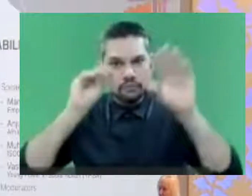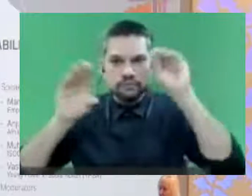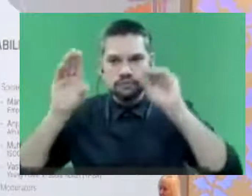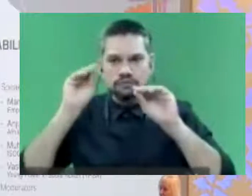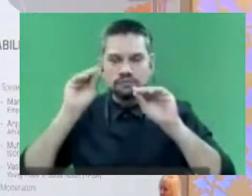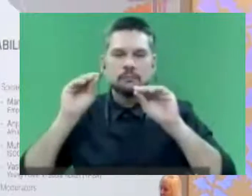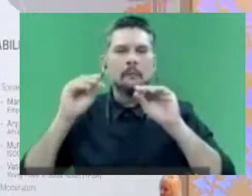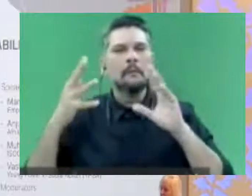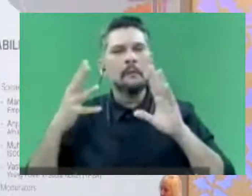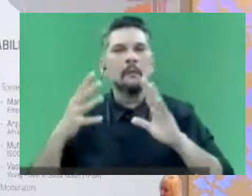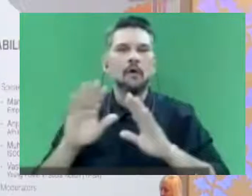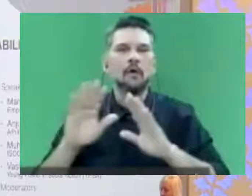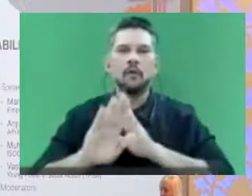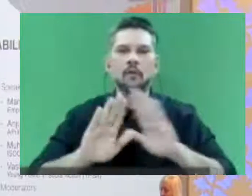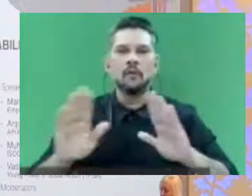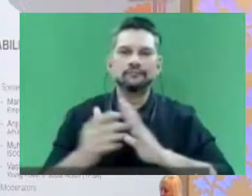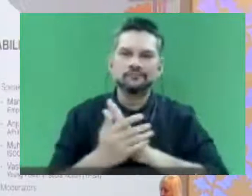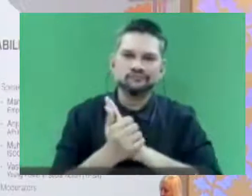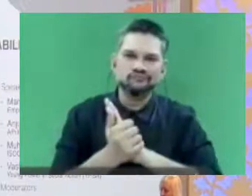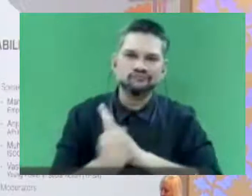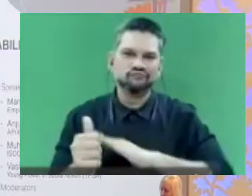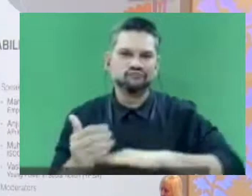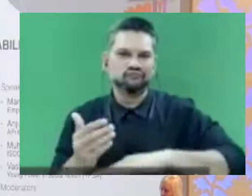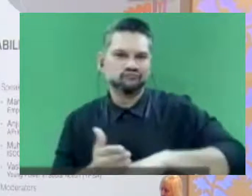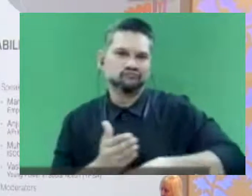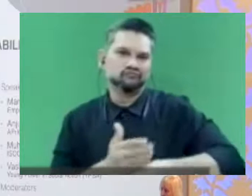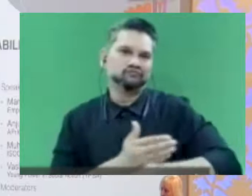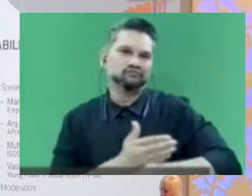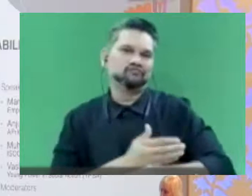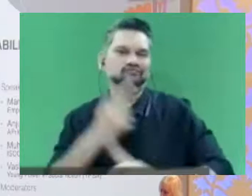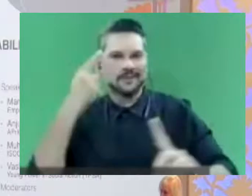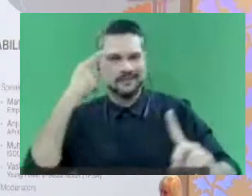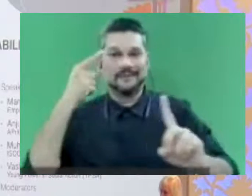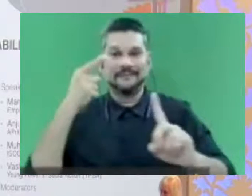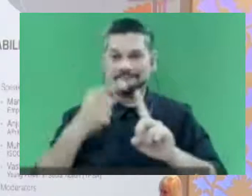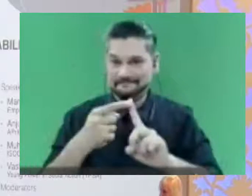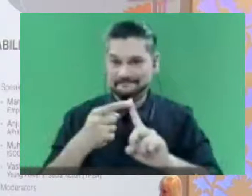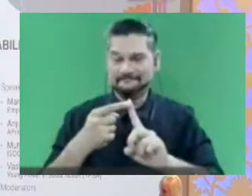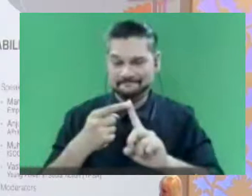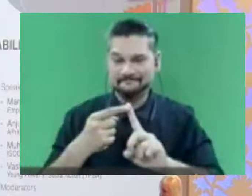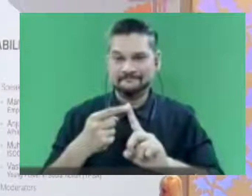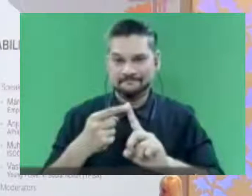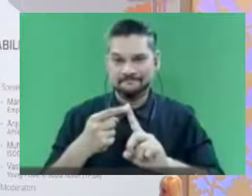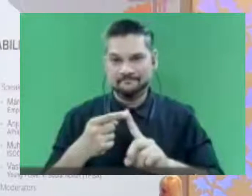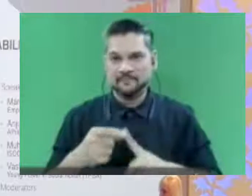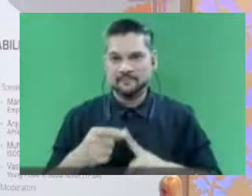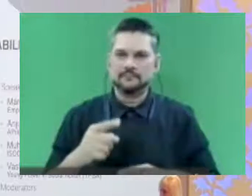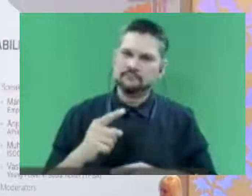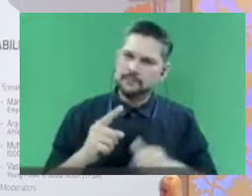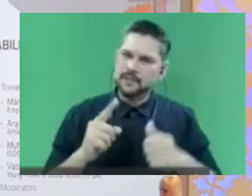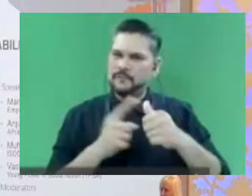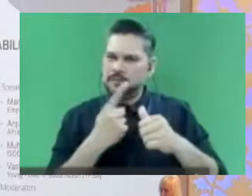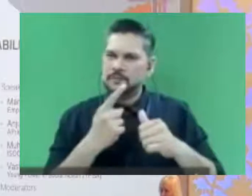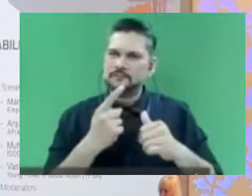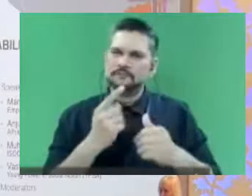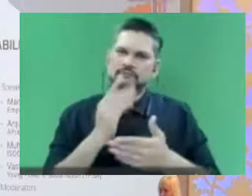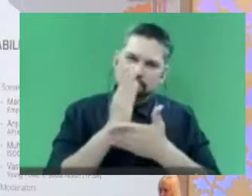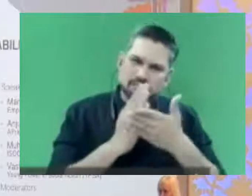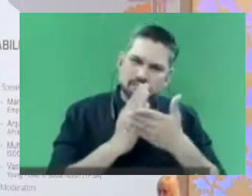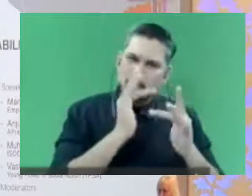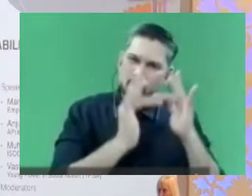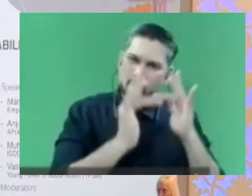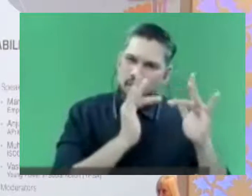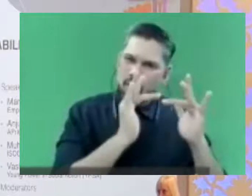capacity. And we had first some online training, and